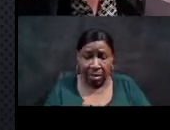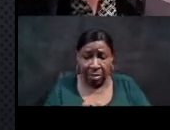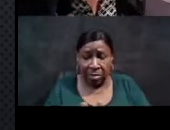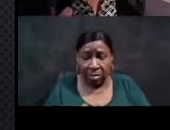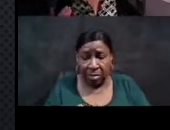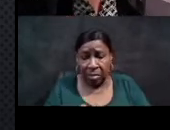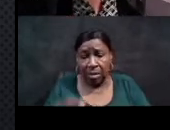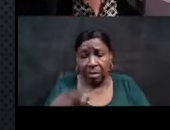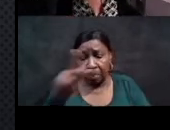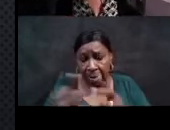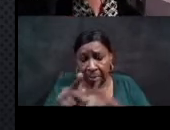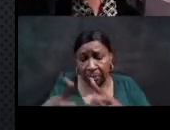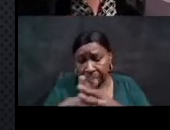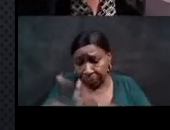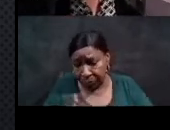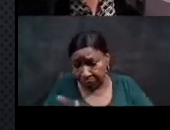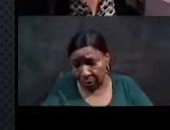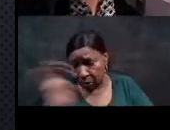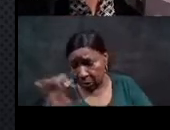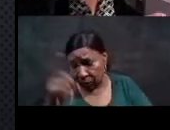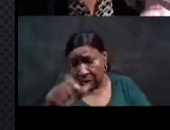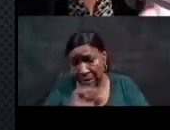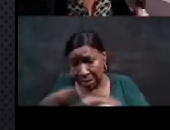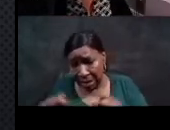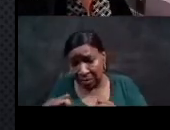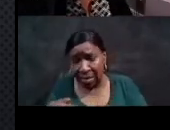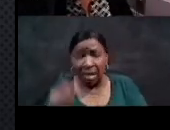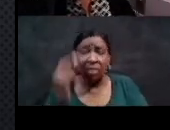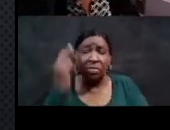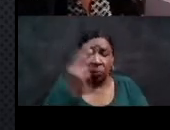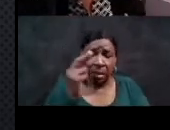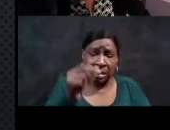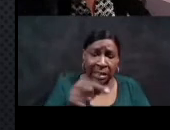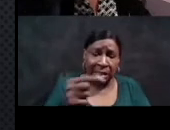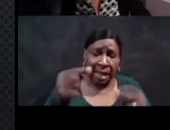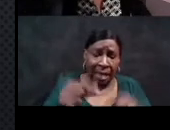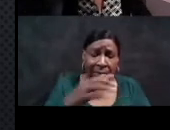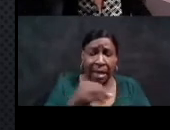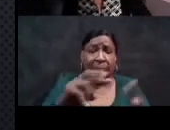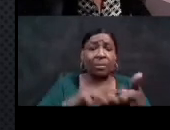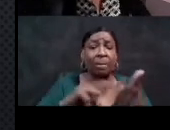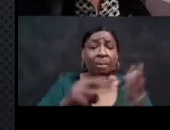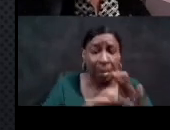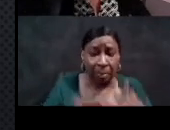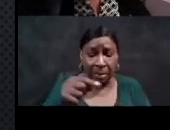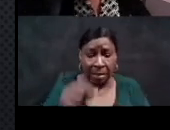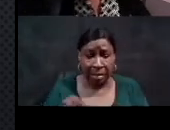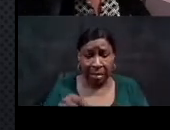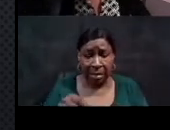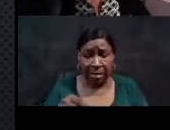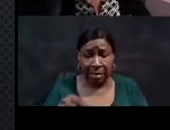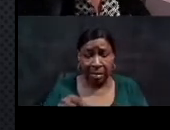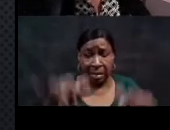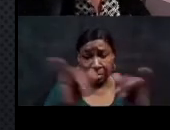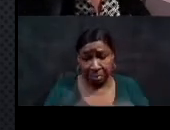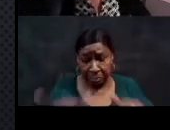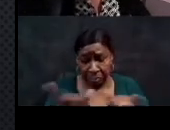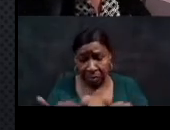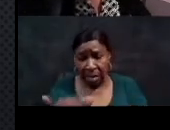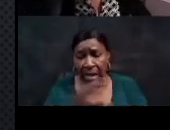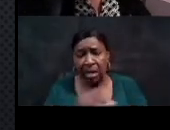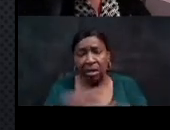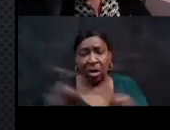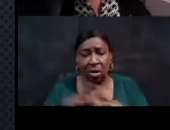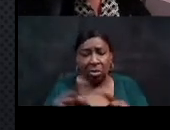time, researching what was happening, the intensification of these trends, and also reading scholarship by people